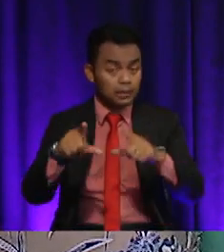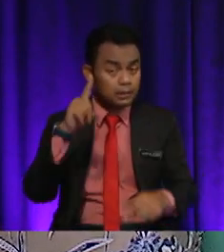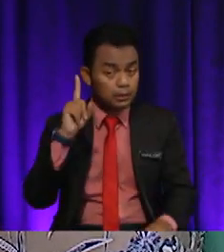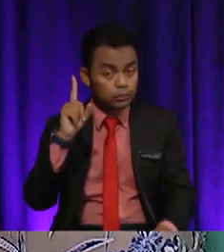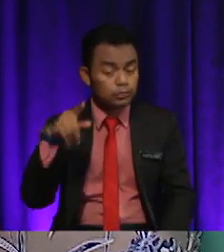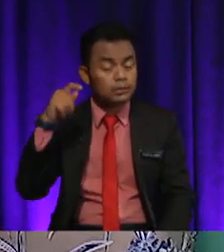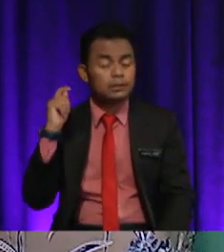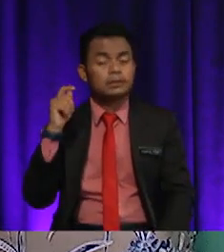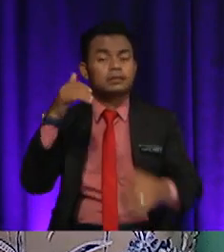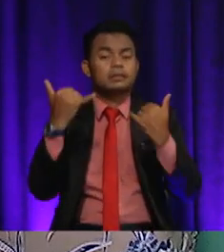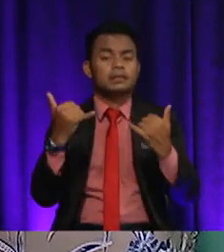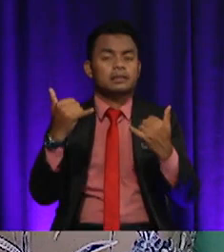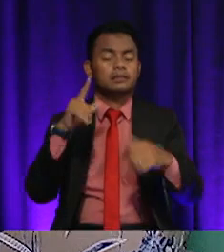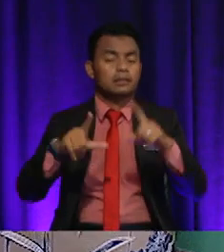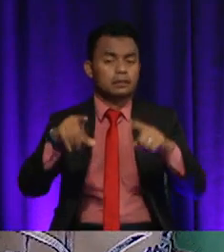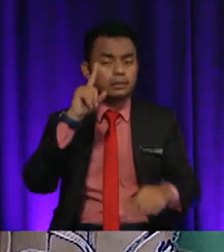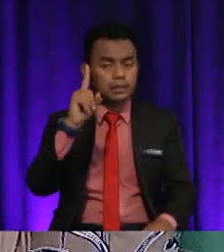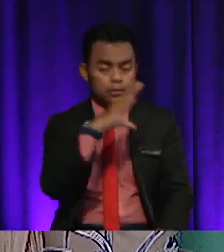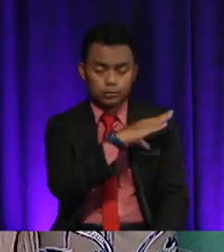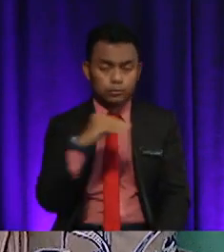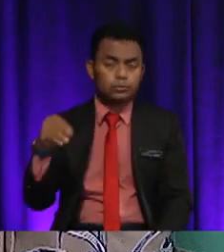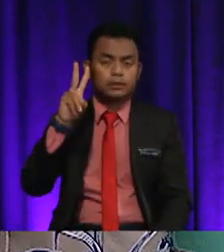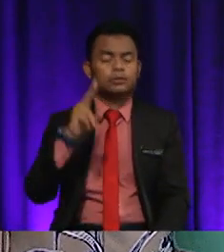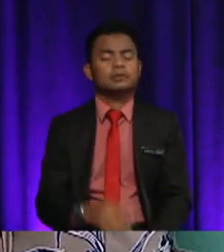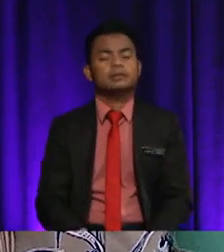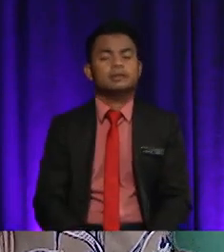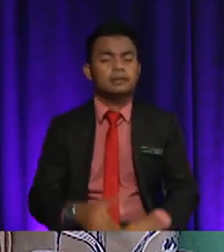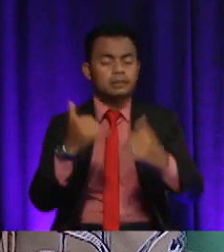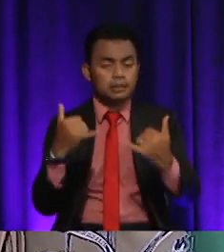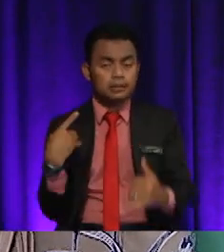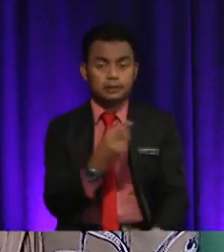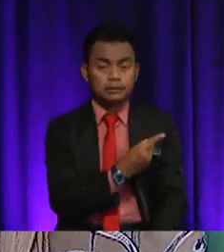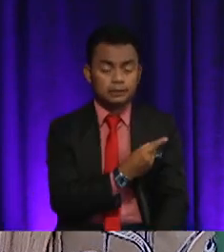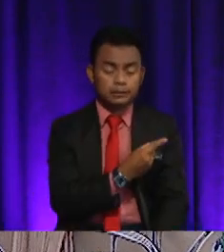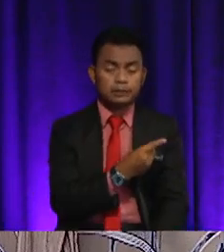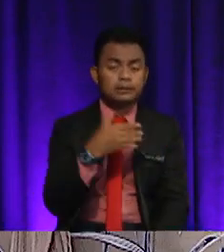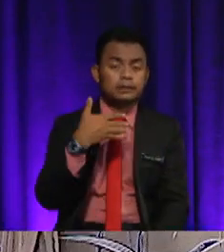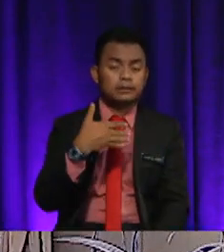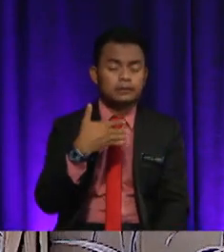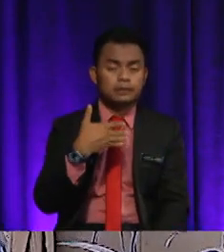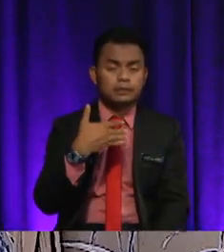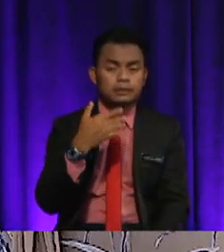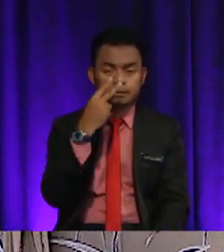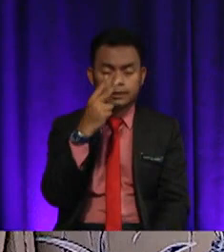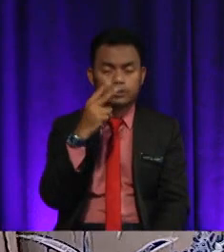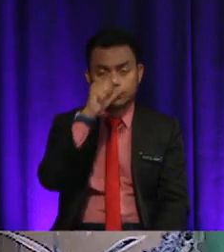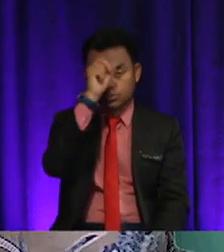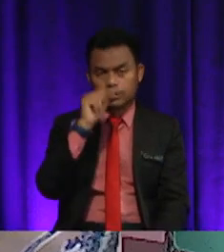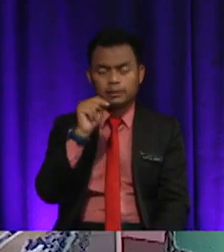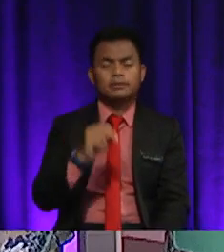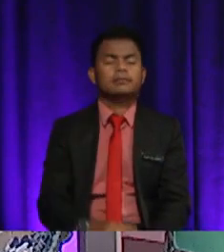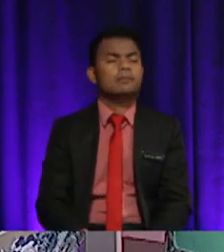read all the questions at a glance. Before this, we have read the text at a glance. Now the questions. And we need